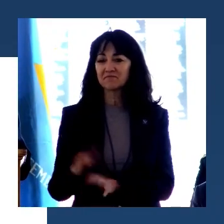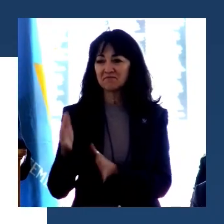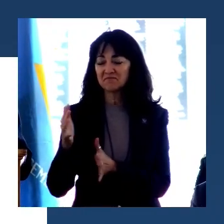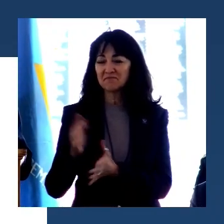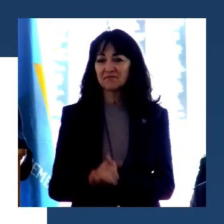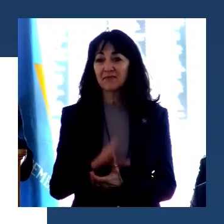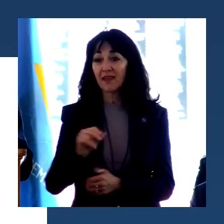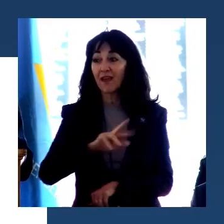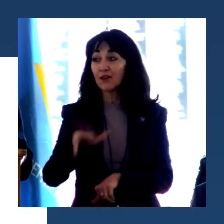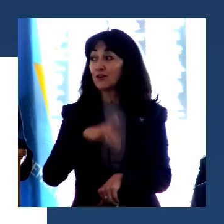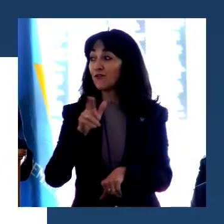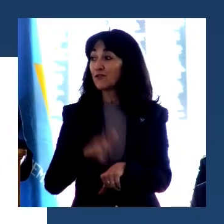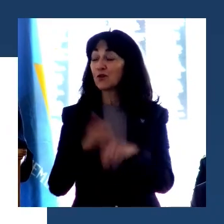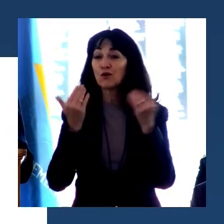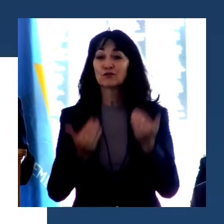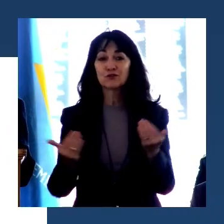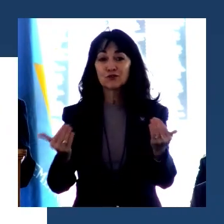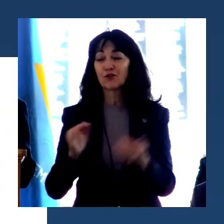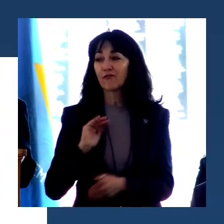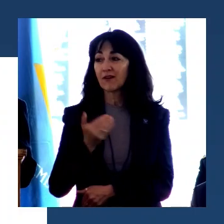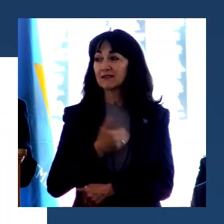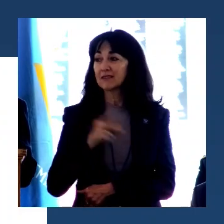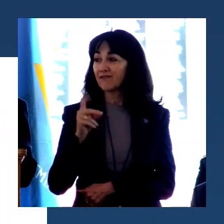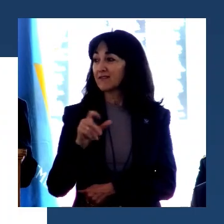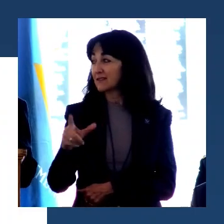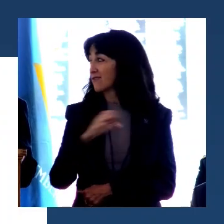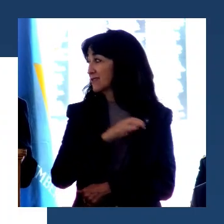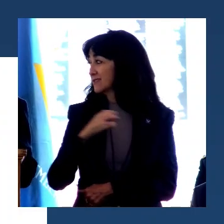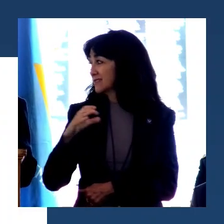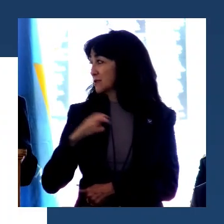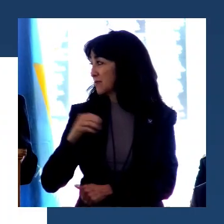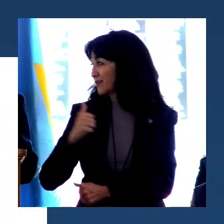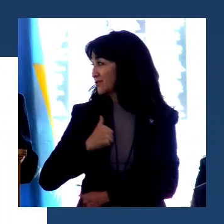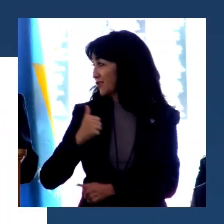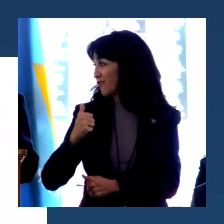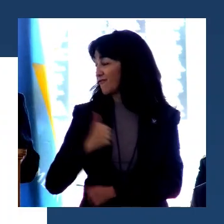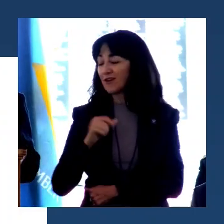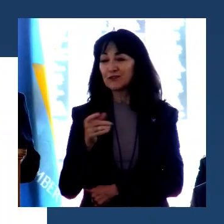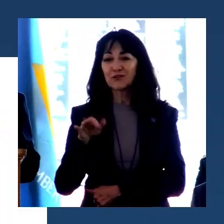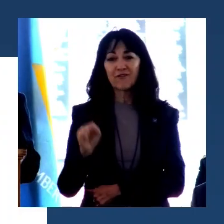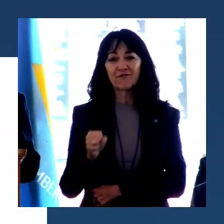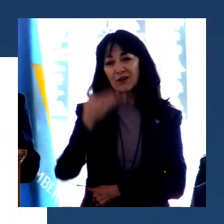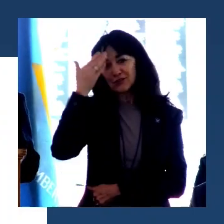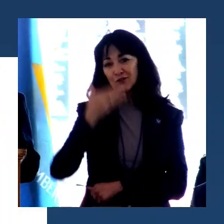And of course, the rest of our Delaware Commission of Veterans Affairs, right up front.